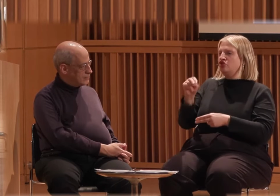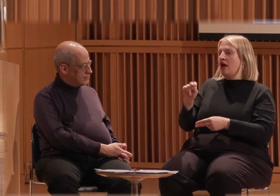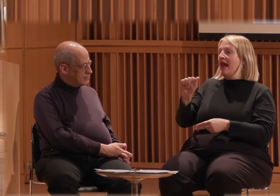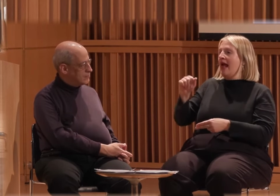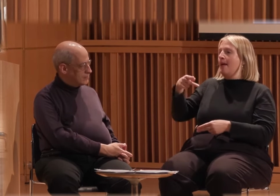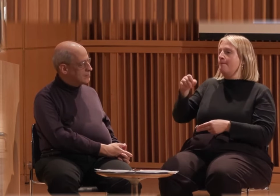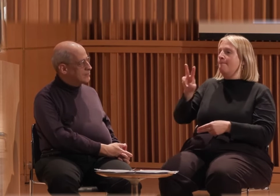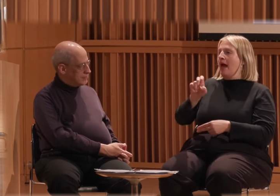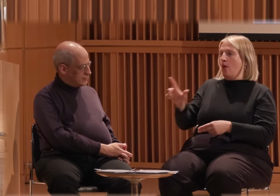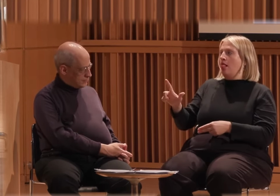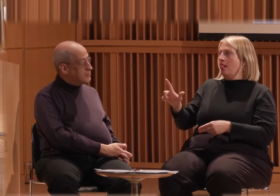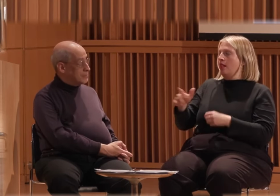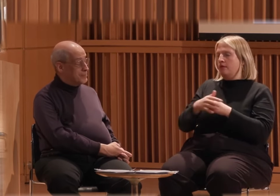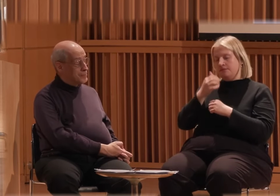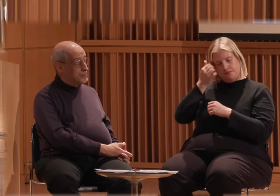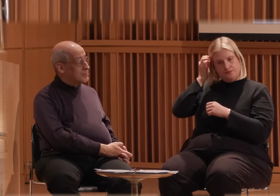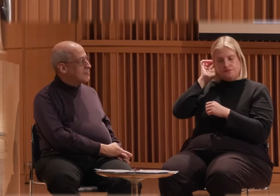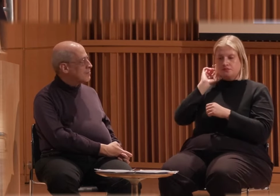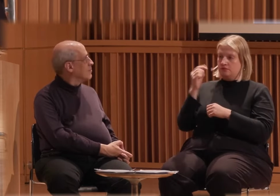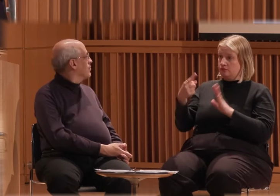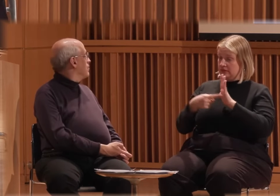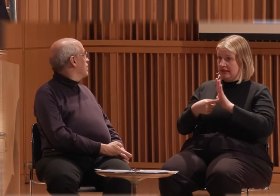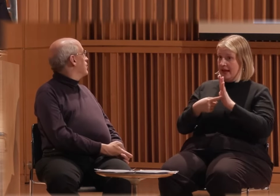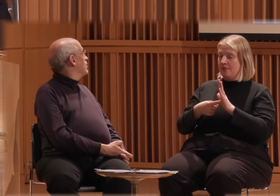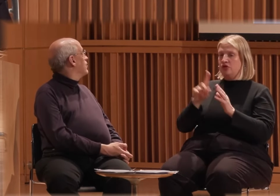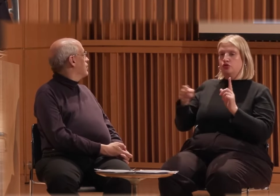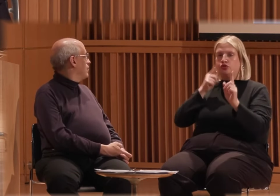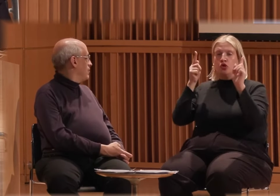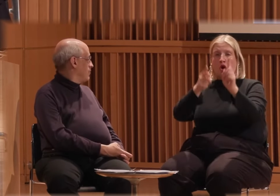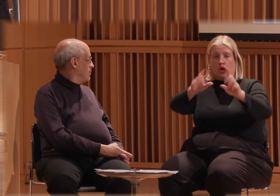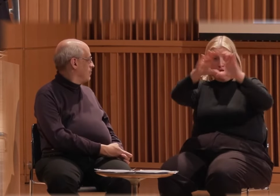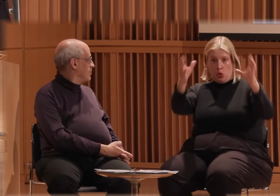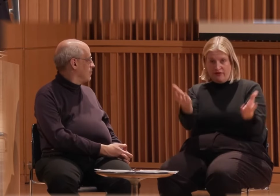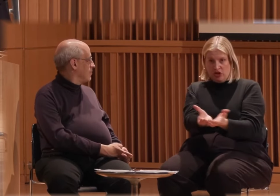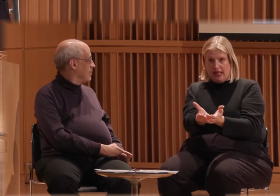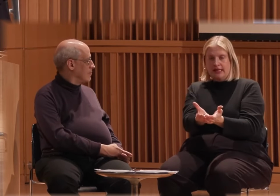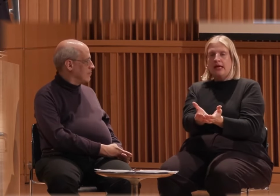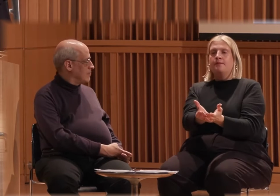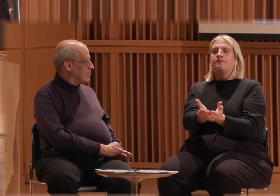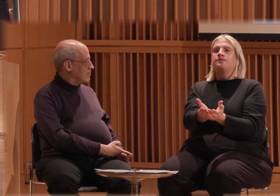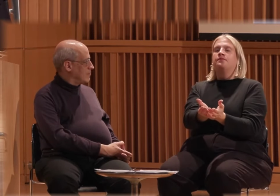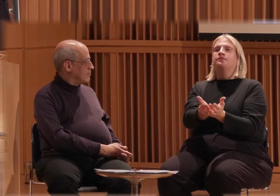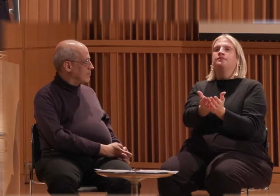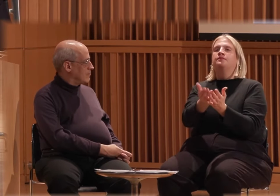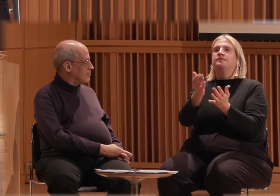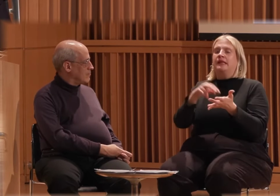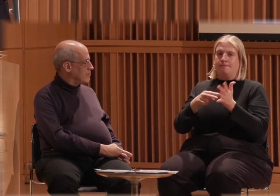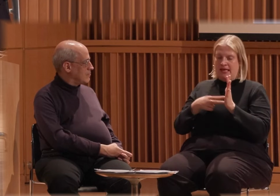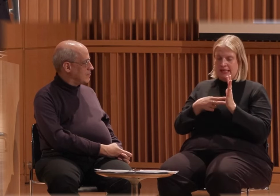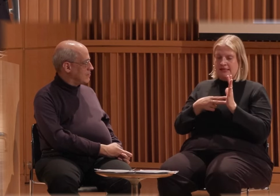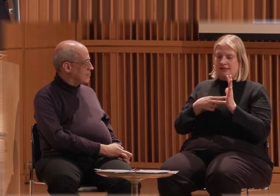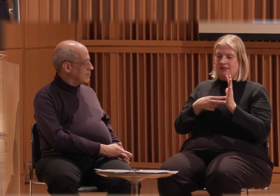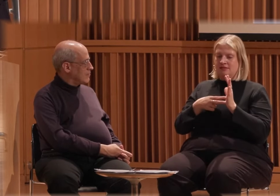Powell. And one example of targeted universalism is when targeted universalism is when